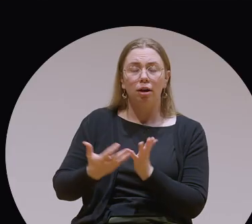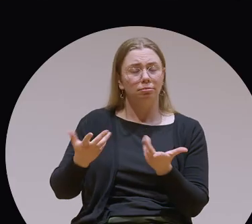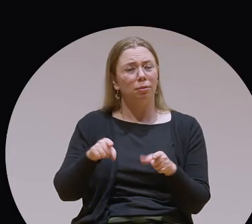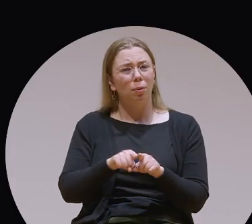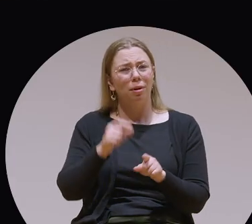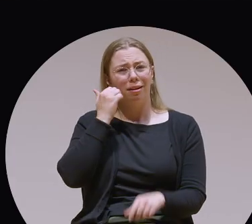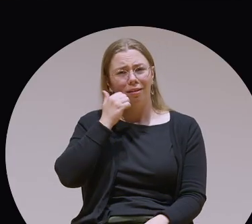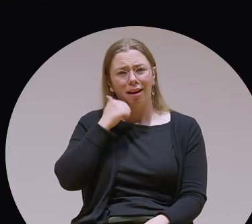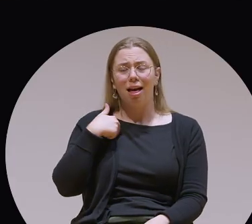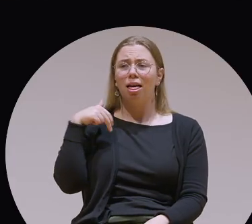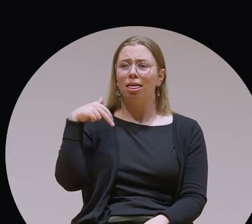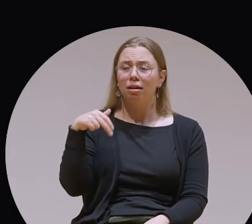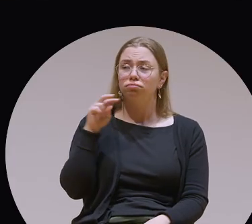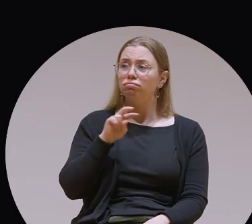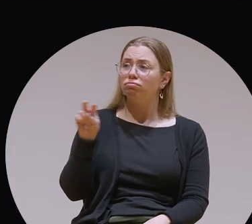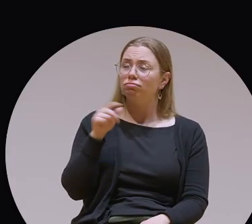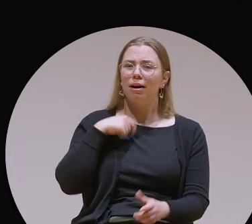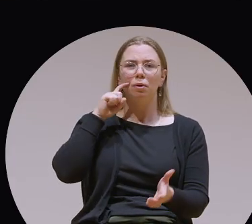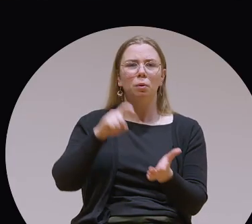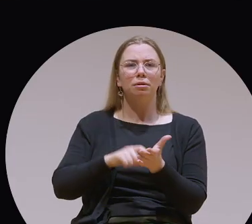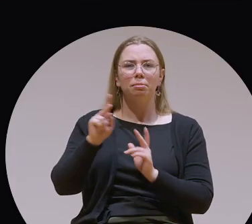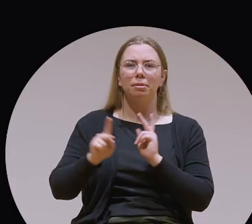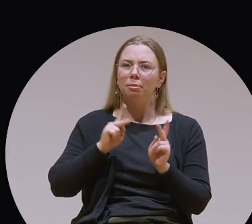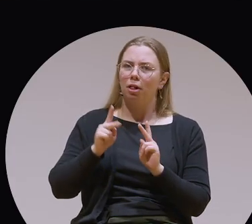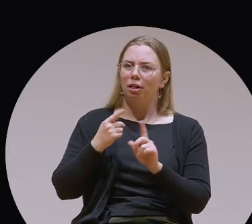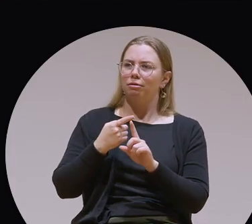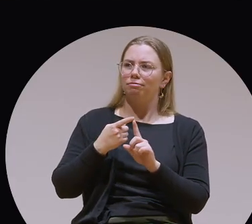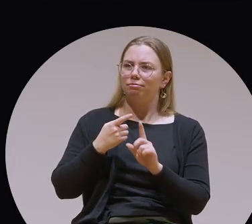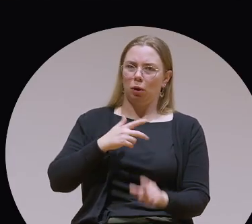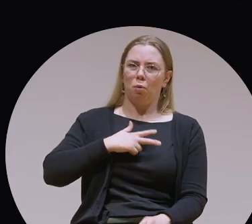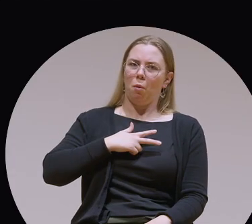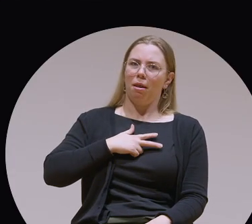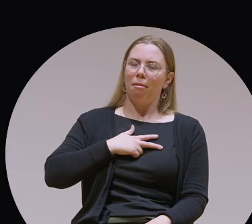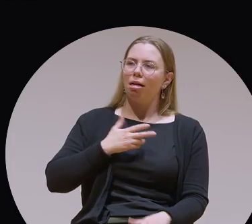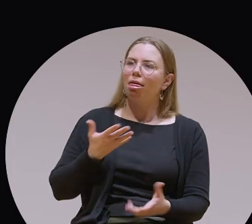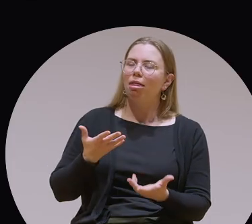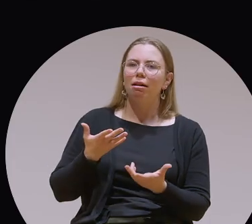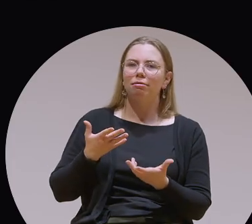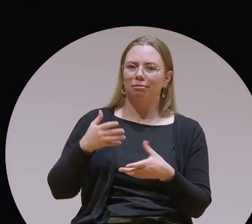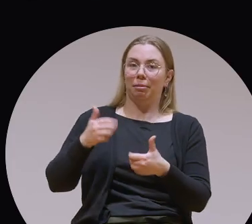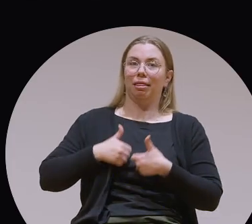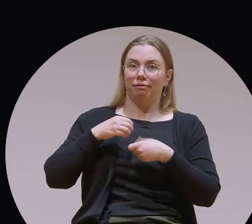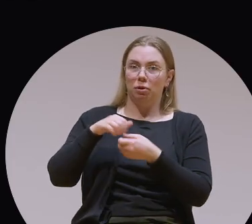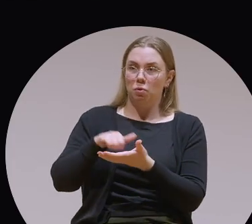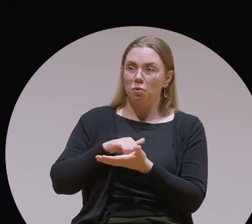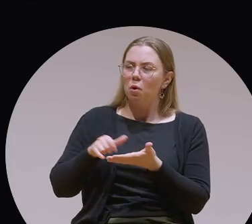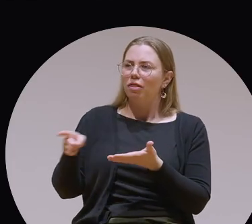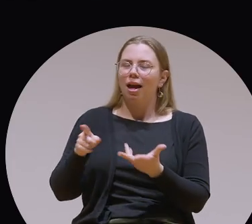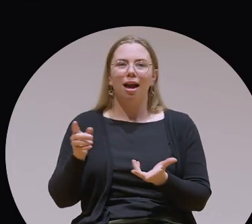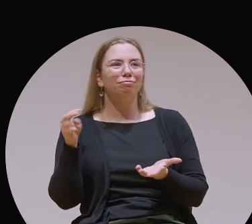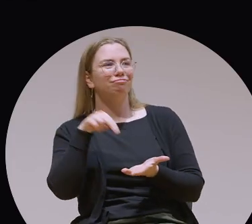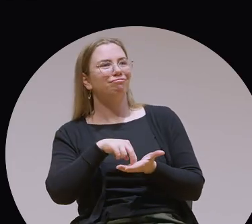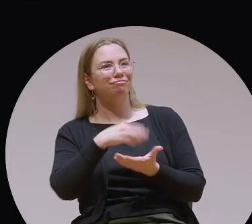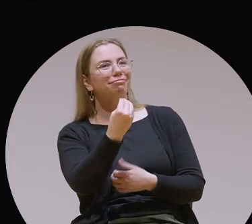be a group of Guatemalan New Yorkers being photographed in front of it, because they were actually adopting this as part of their